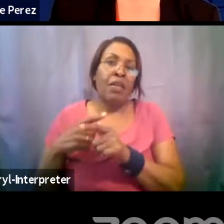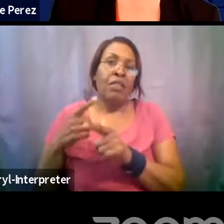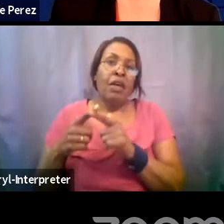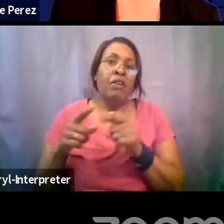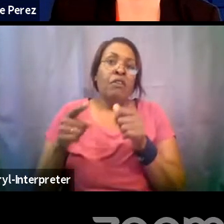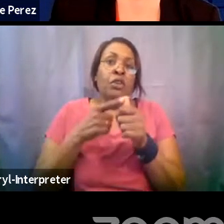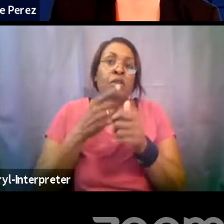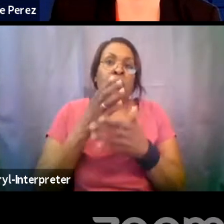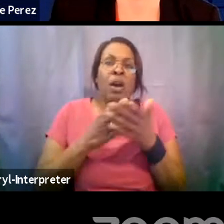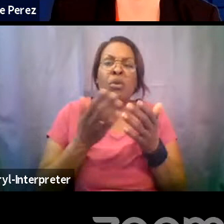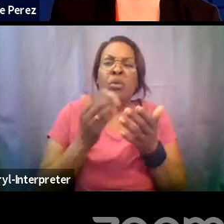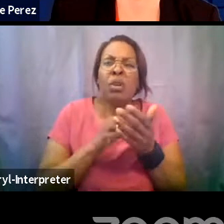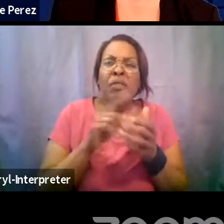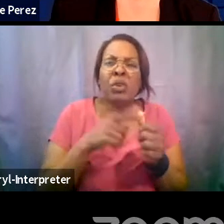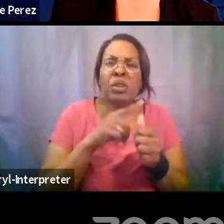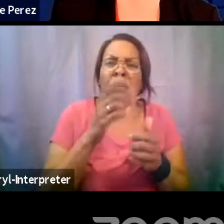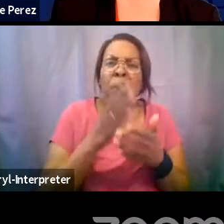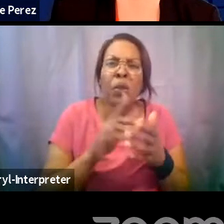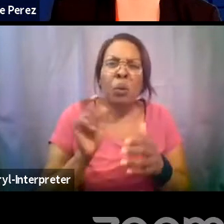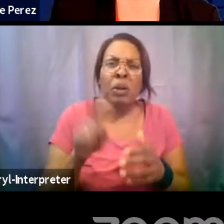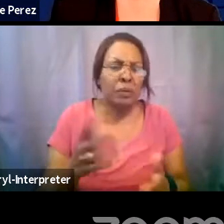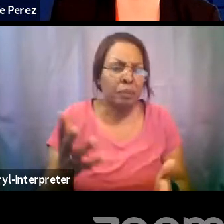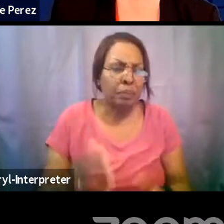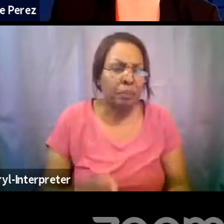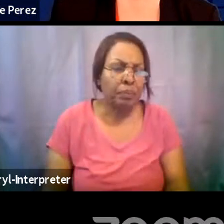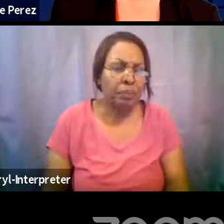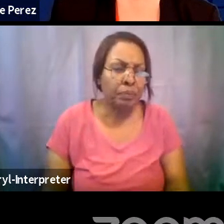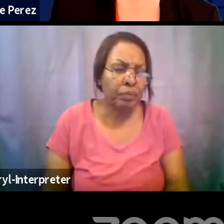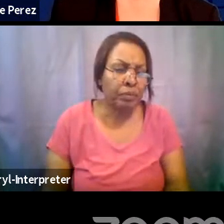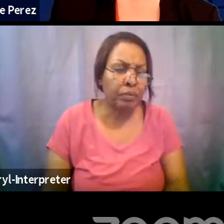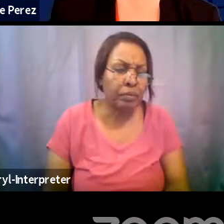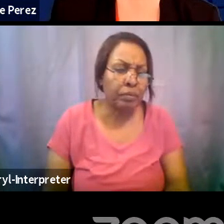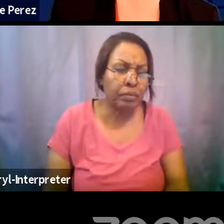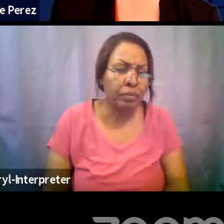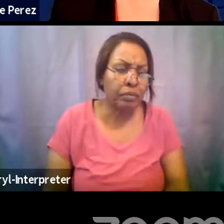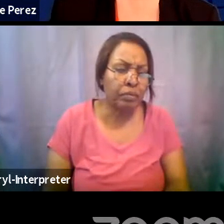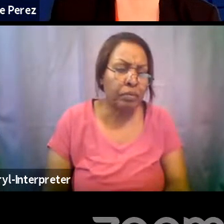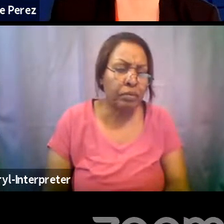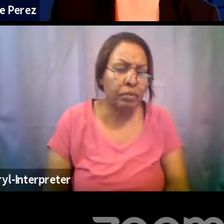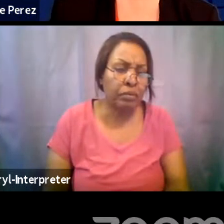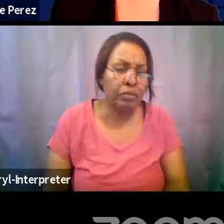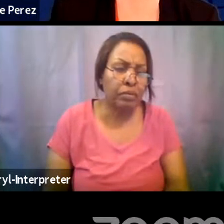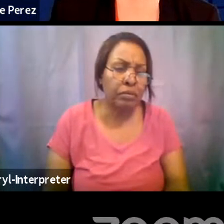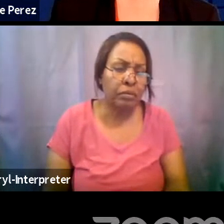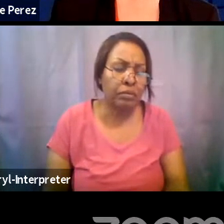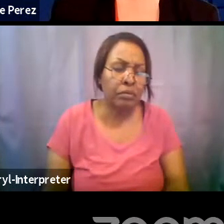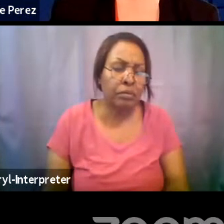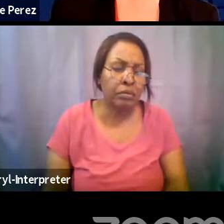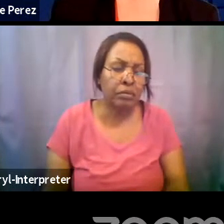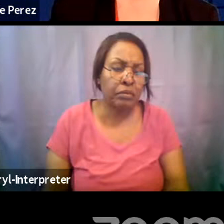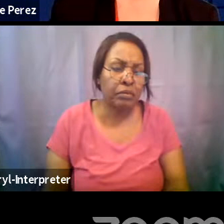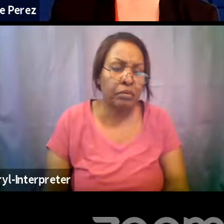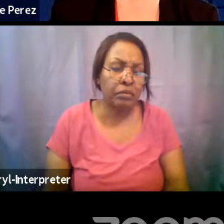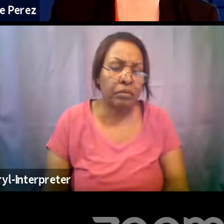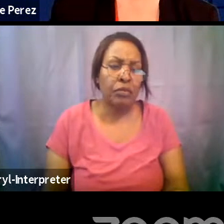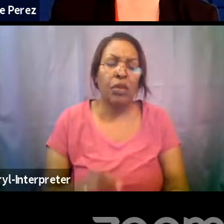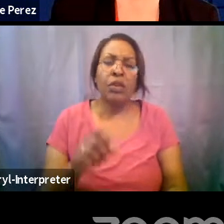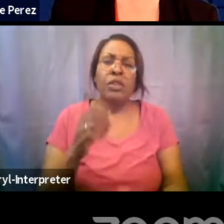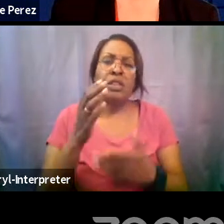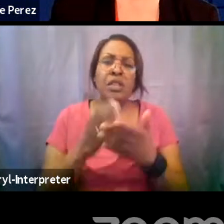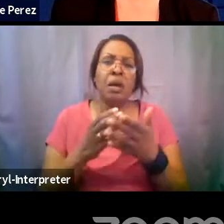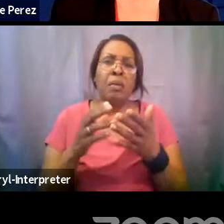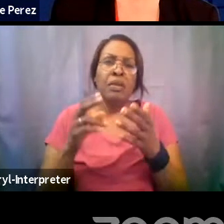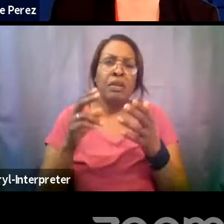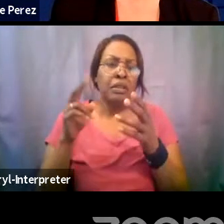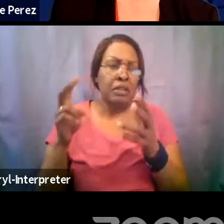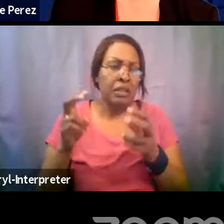part, would you please repeat the first part of that question? Sure. Parts of the ATSA, was that? Parts of some of the topics or parts, some of the